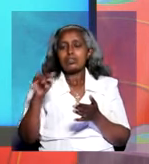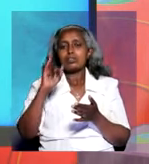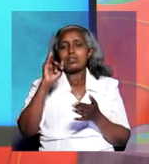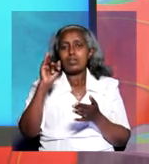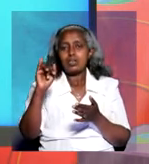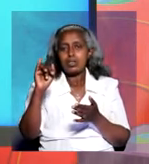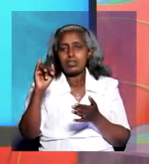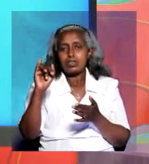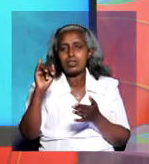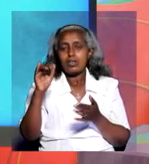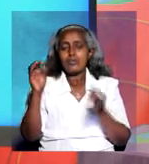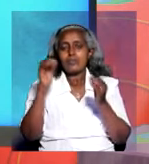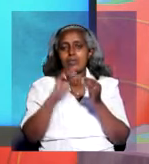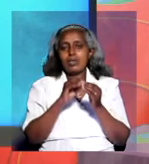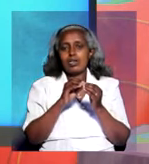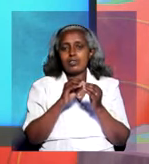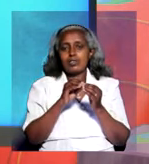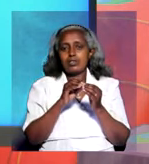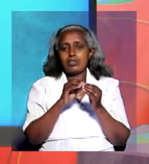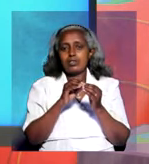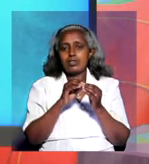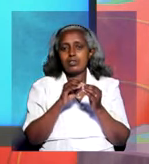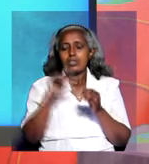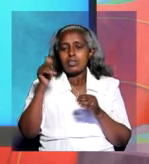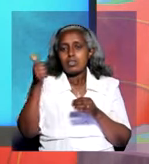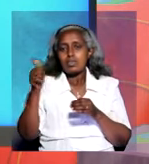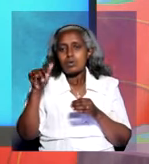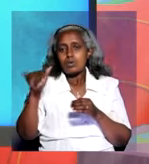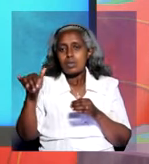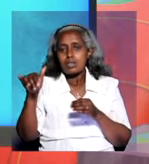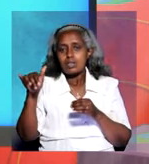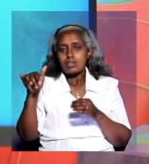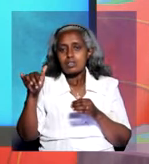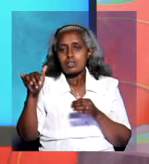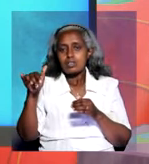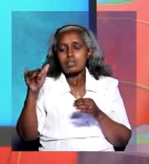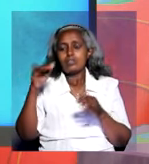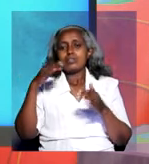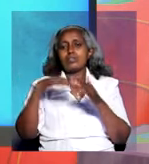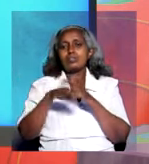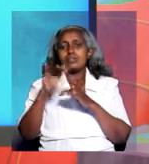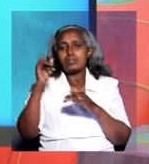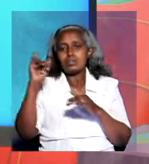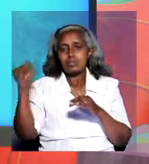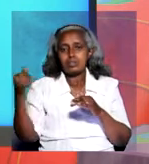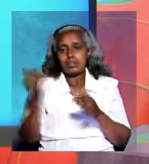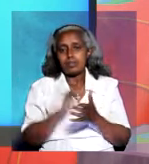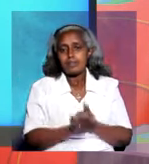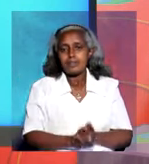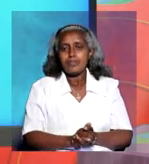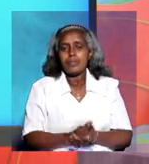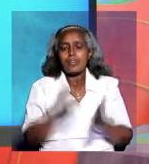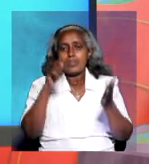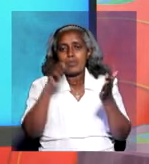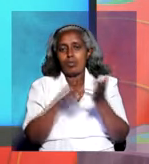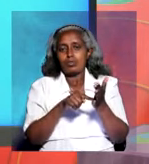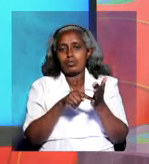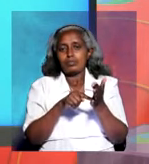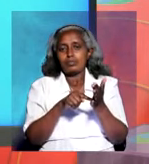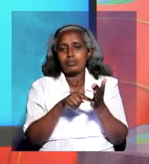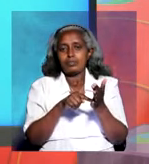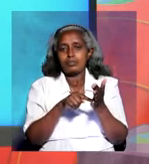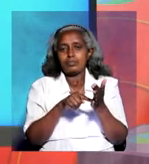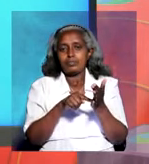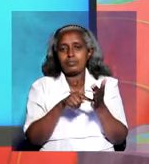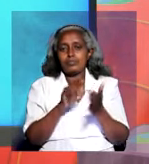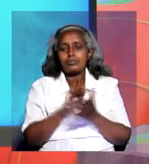I plus AY in the J dot